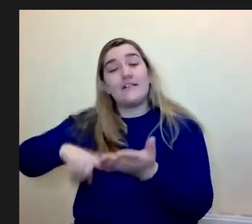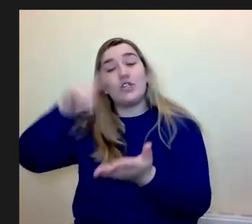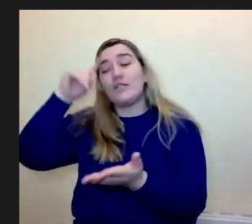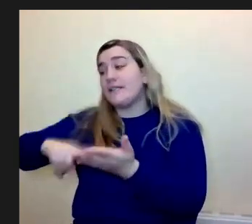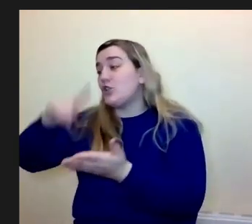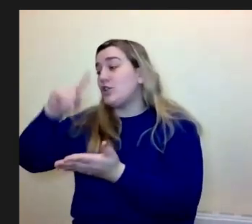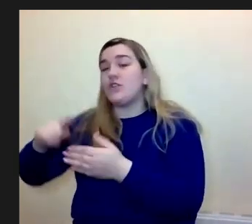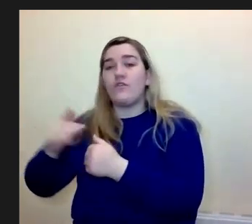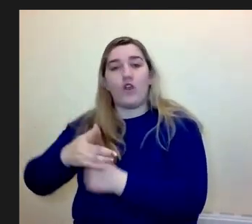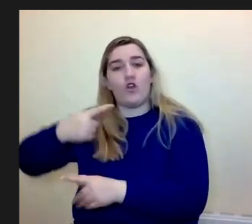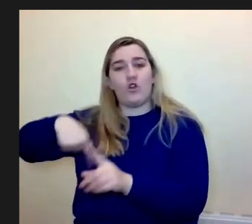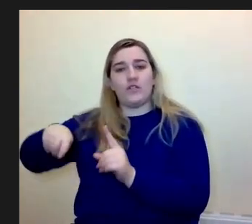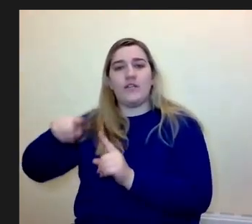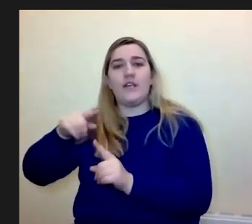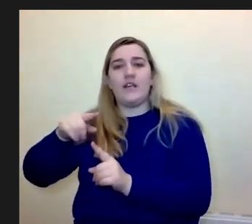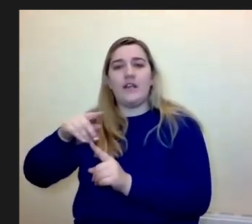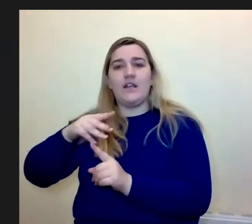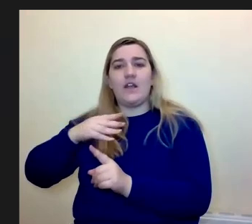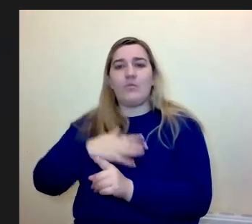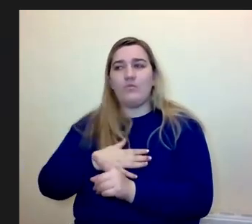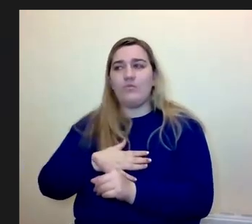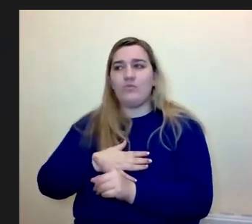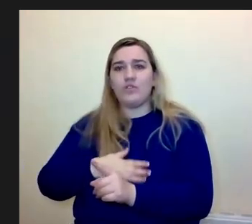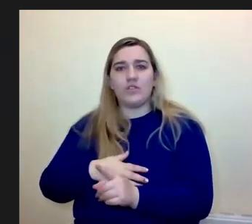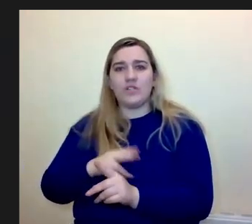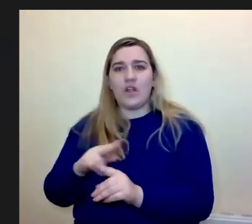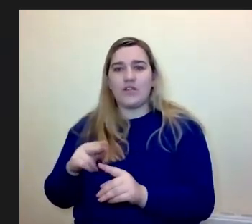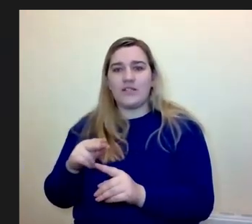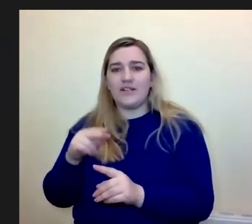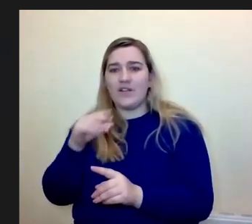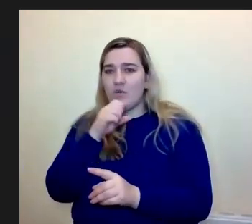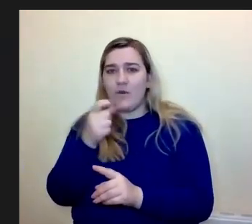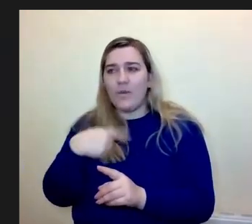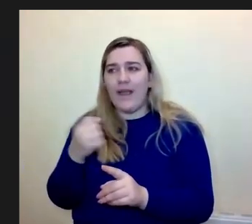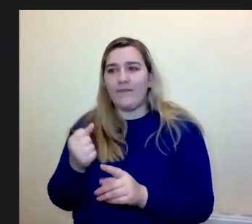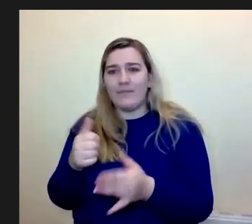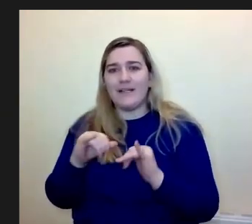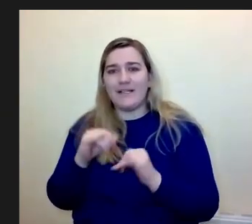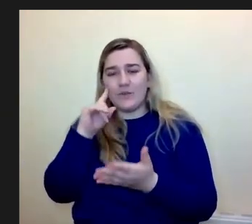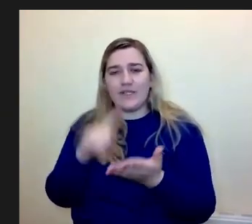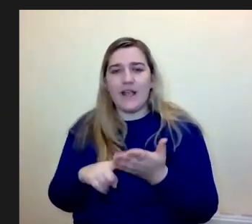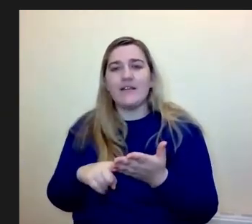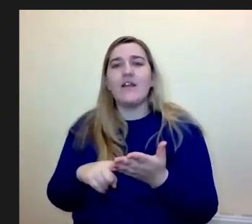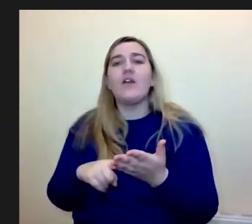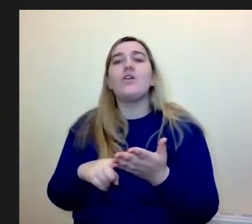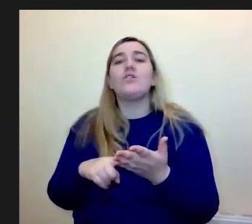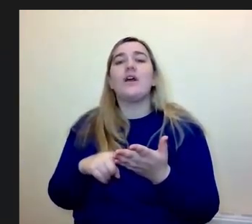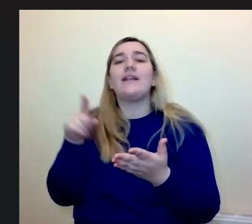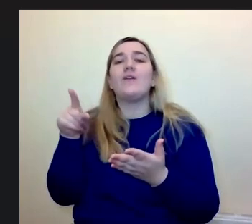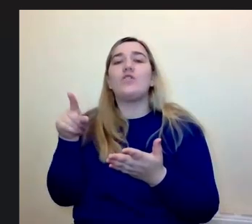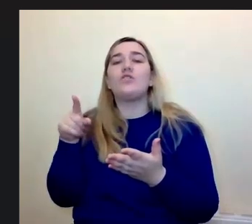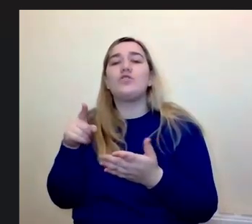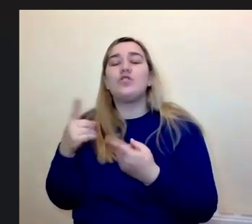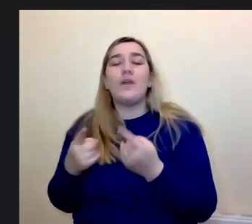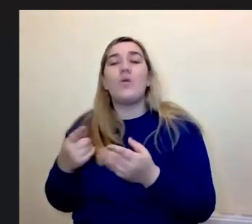just because what they think is suitable for us, not what they want us to do, but